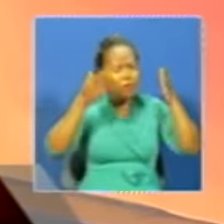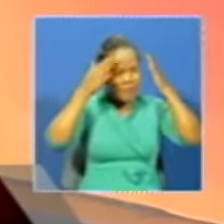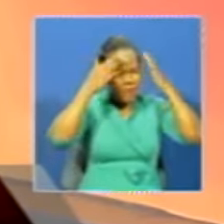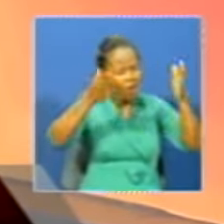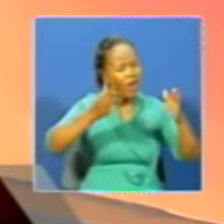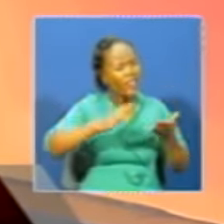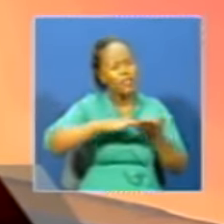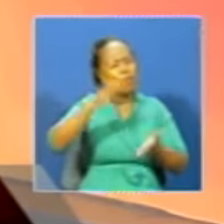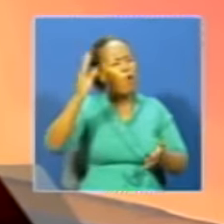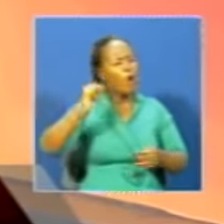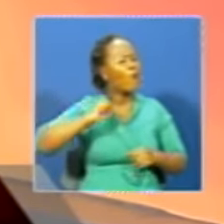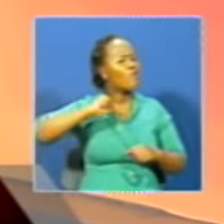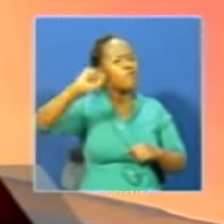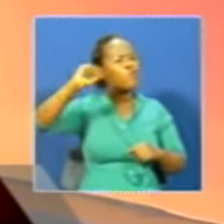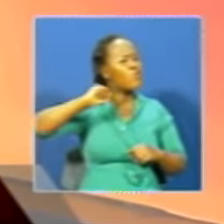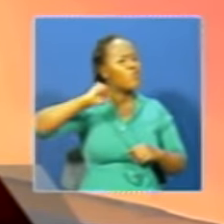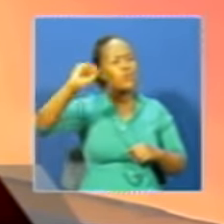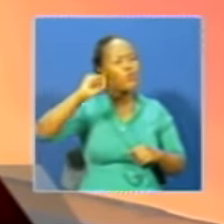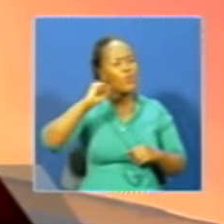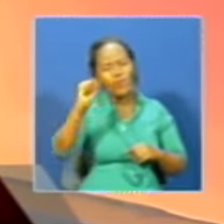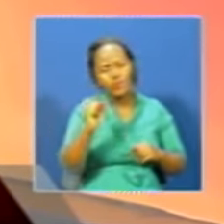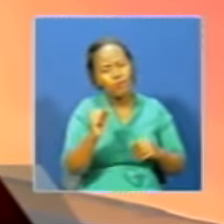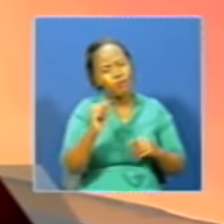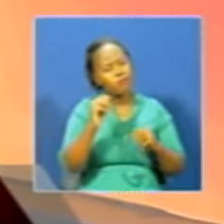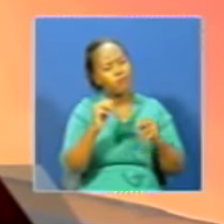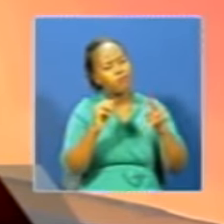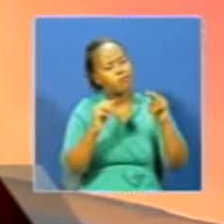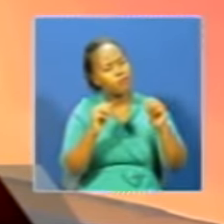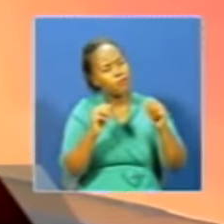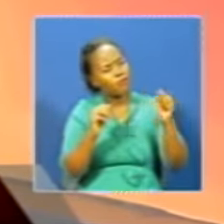One Kenyas, the NASA rebirth, and so on,